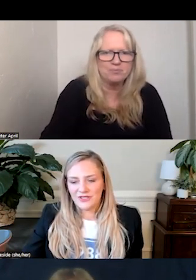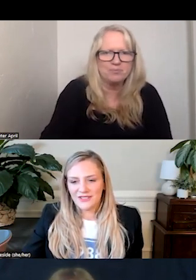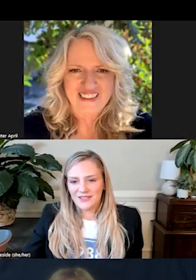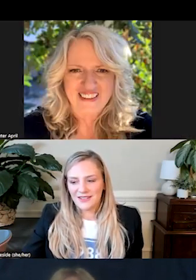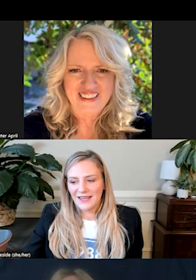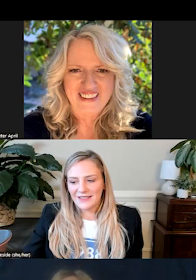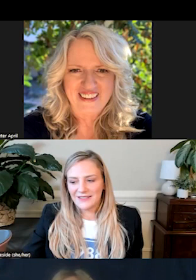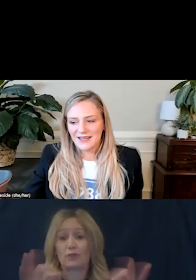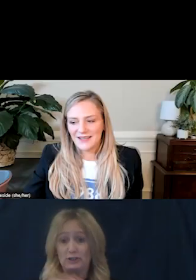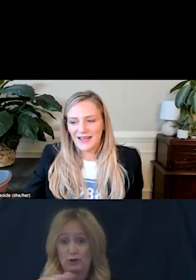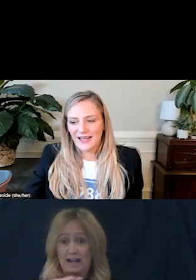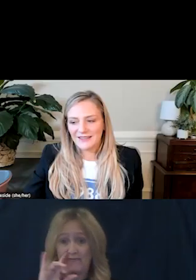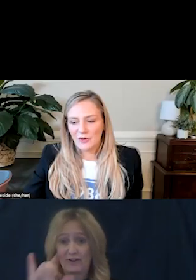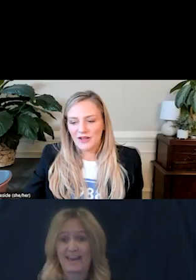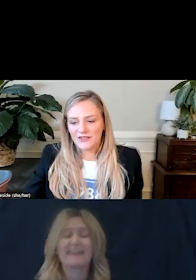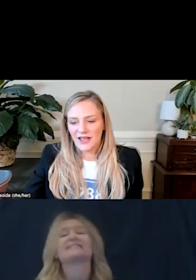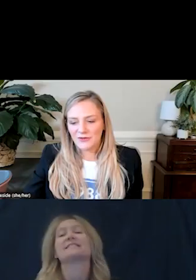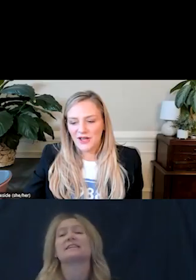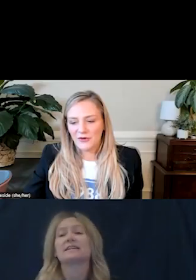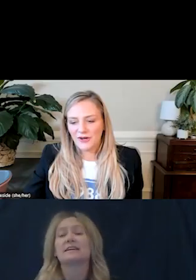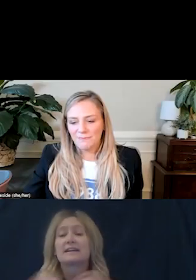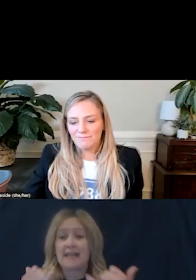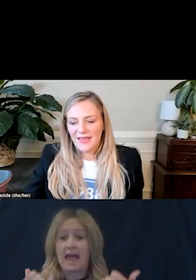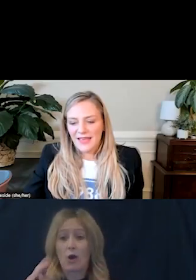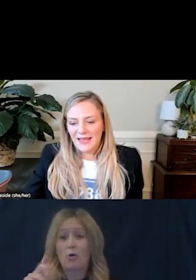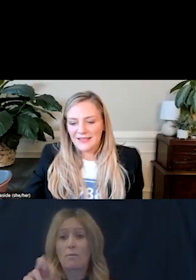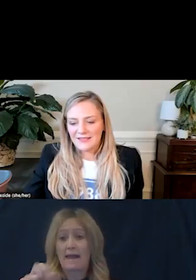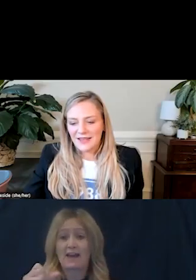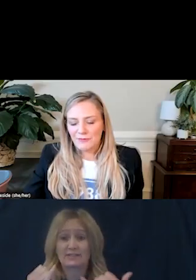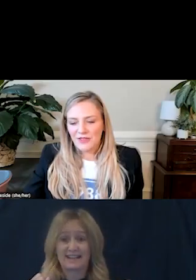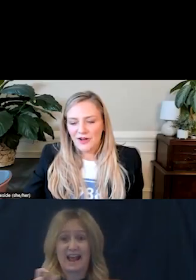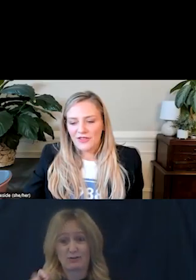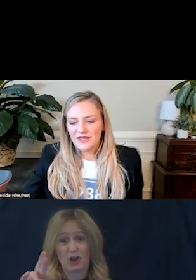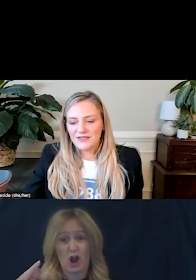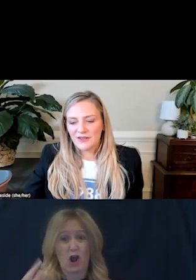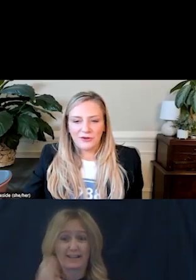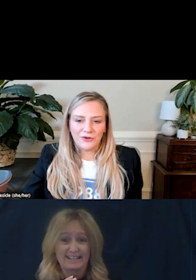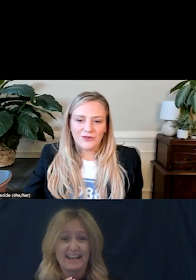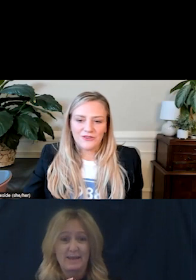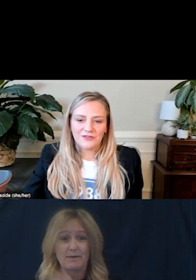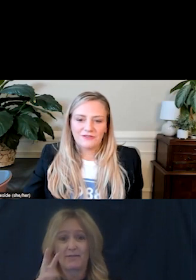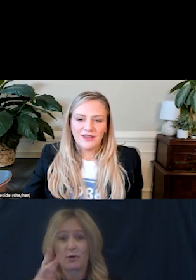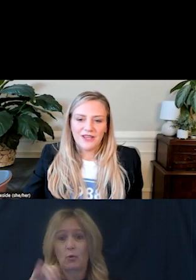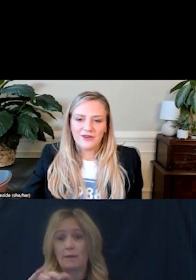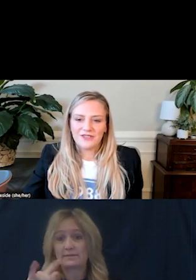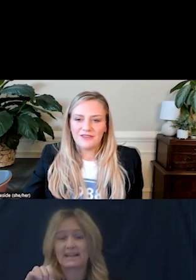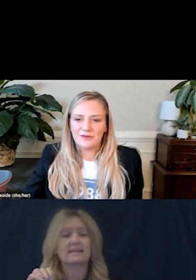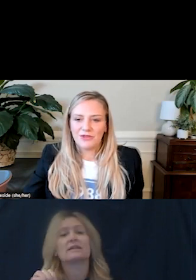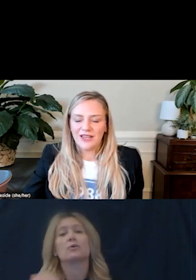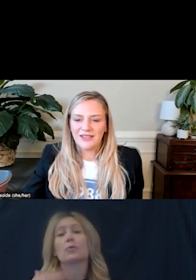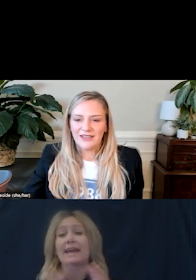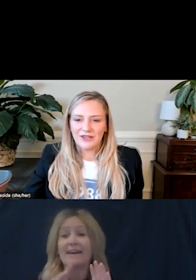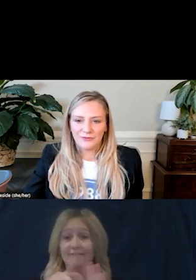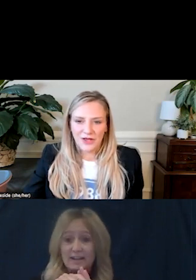resources, like I said, at NowMattersNow.org. And these include video,